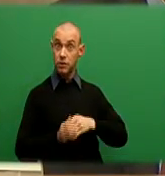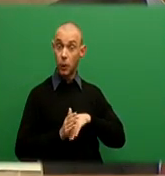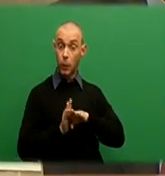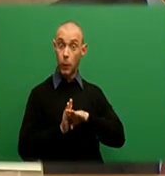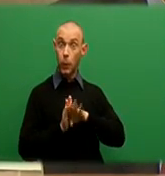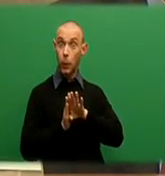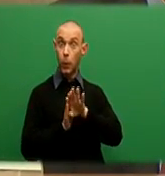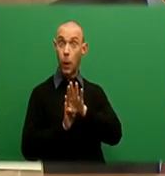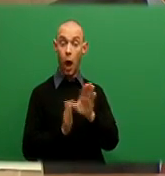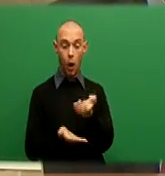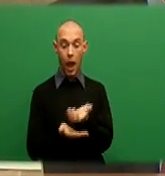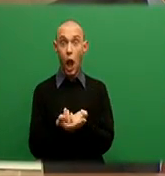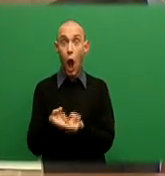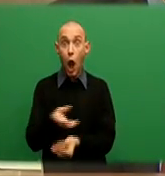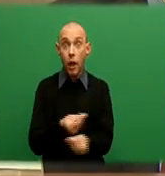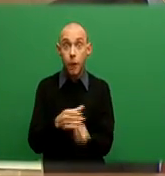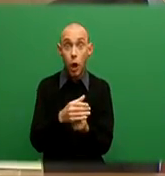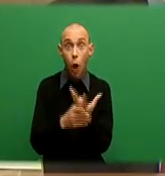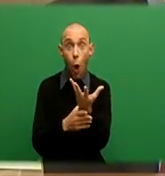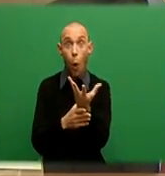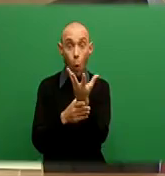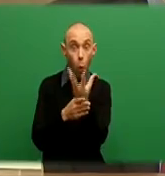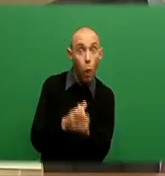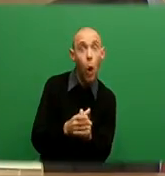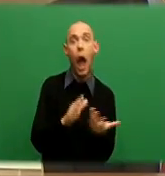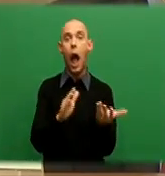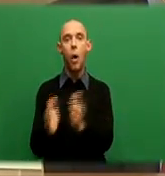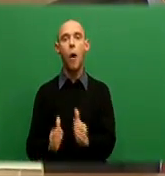a number of data points that come on from time to time.